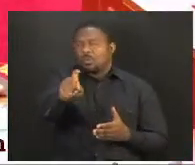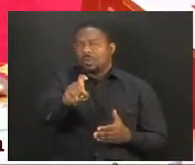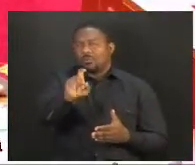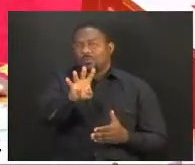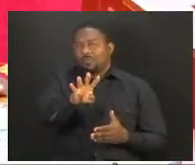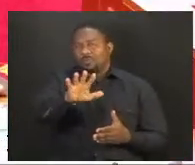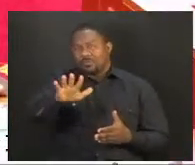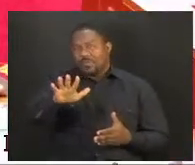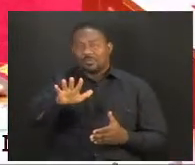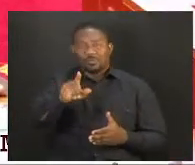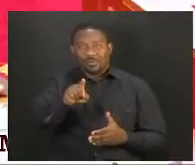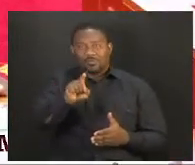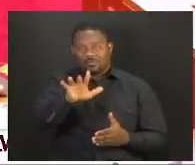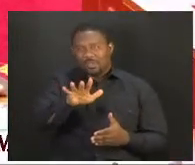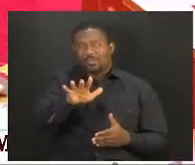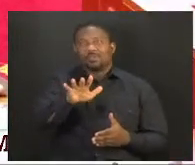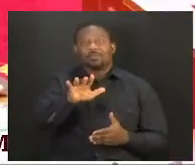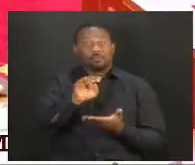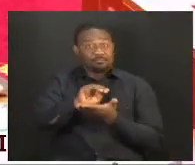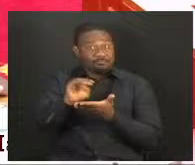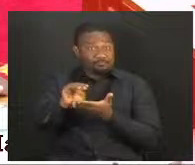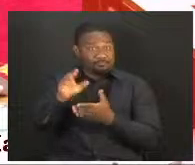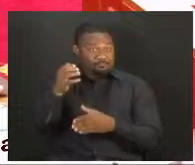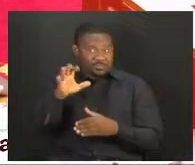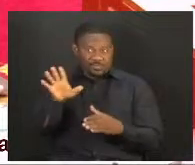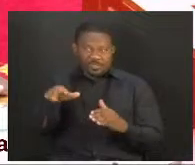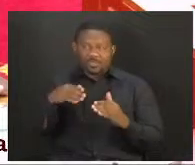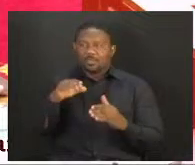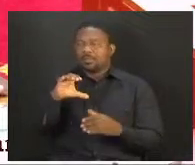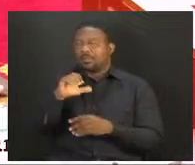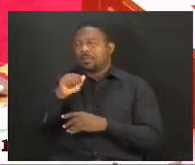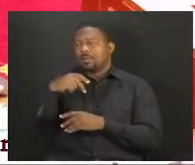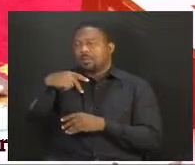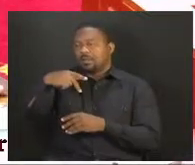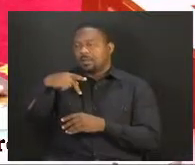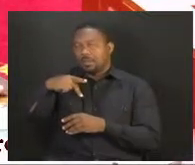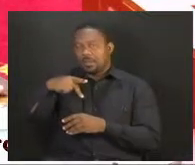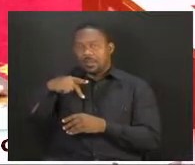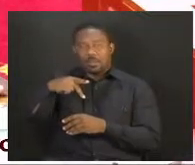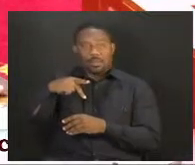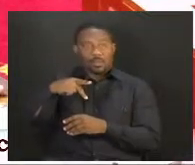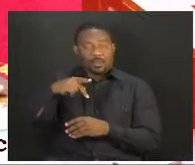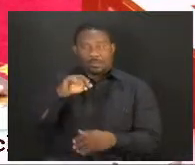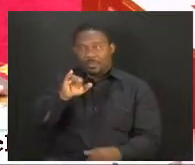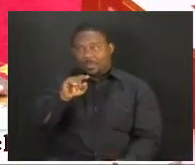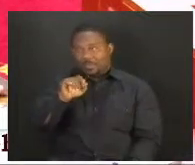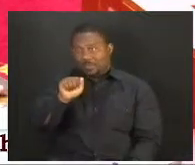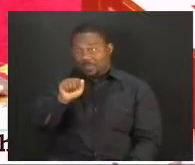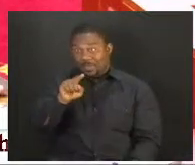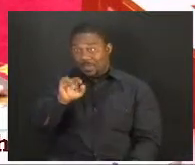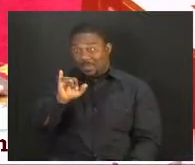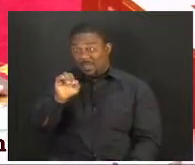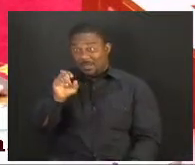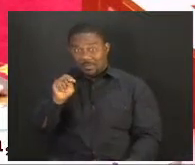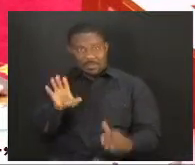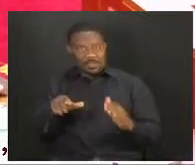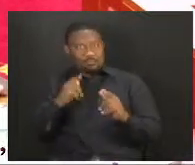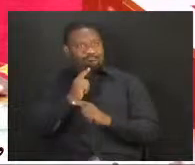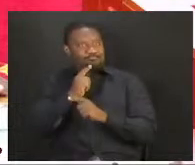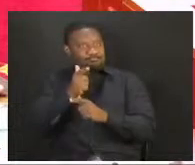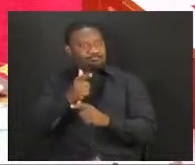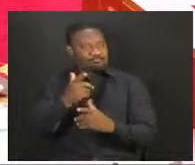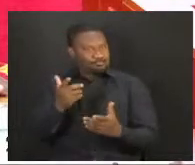145.5 million Ghana cedis to the capitation grant, up from 84 million Ghana cedis